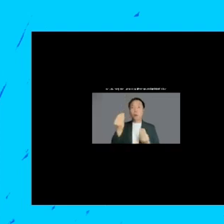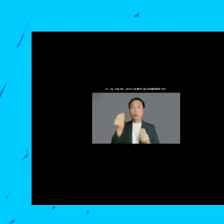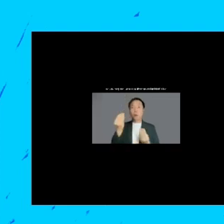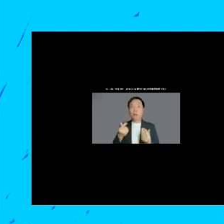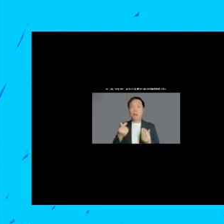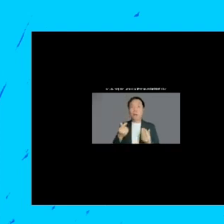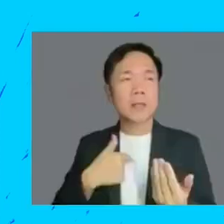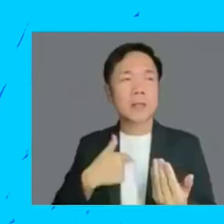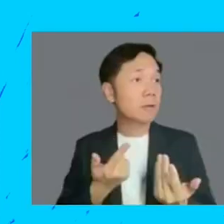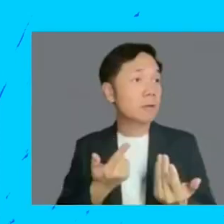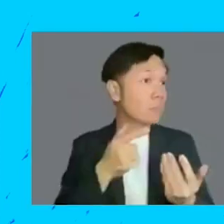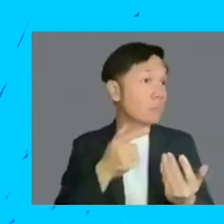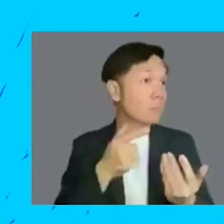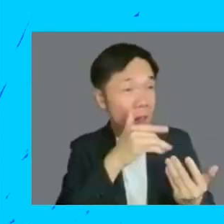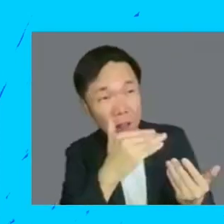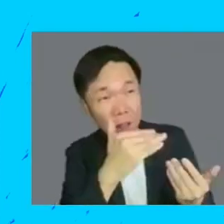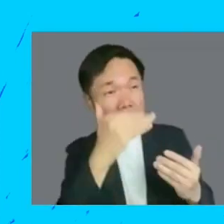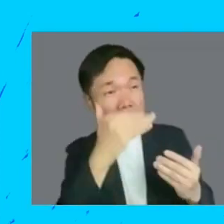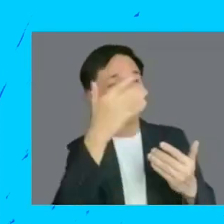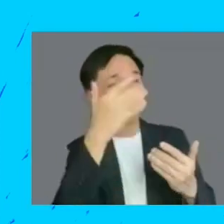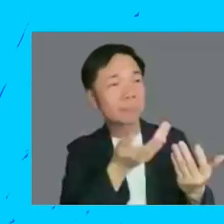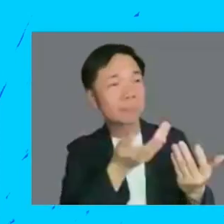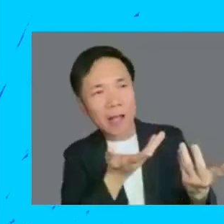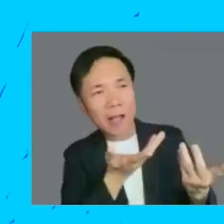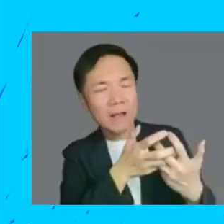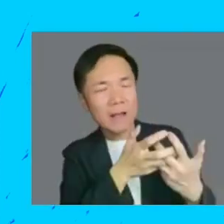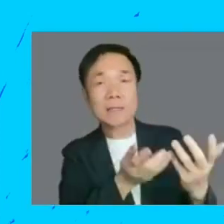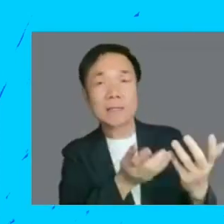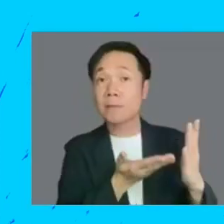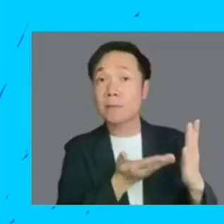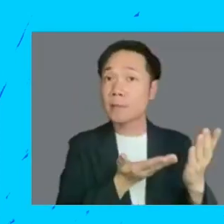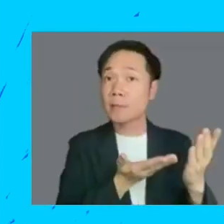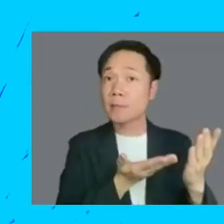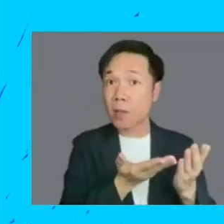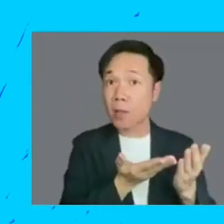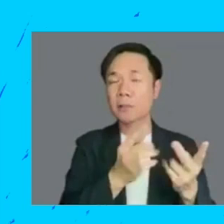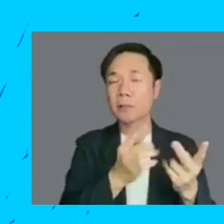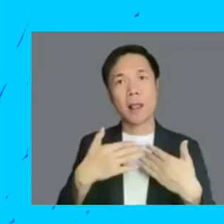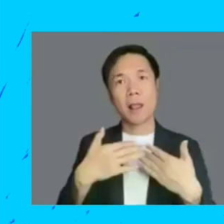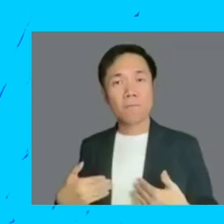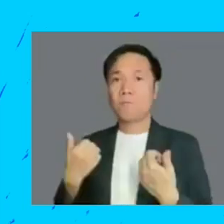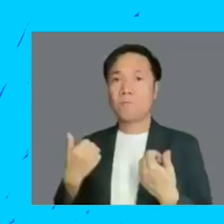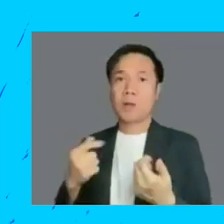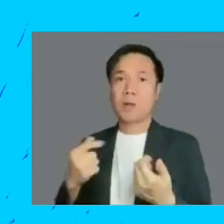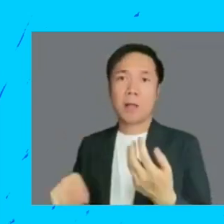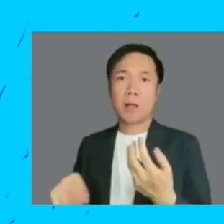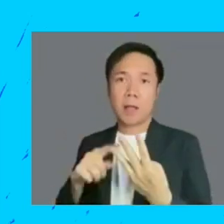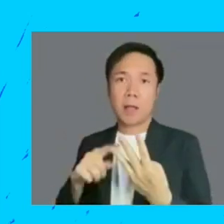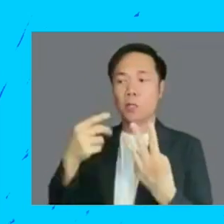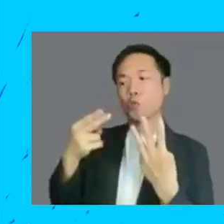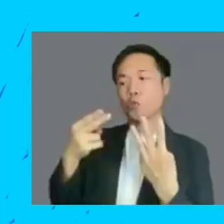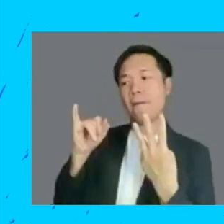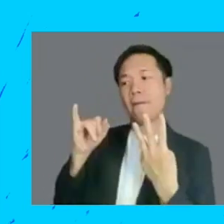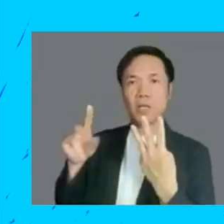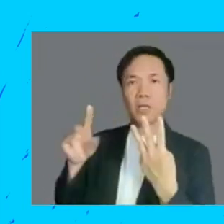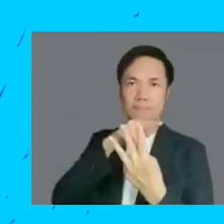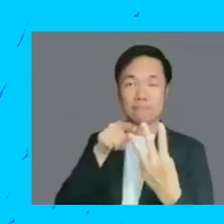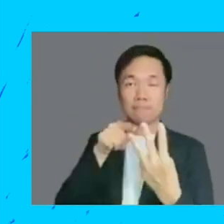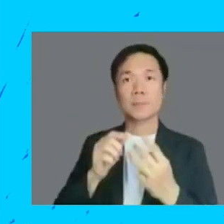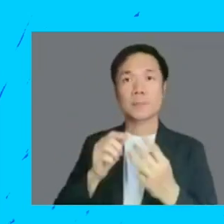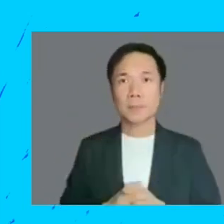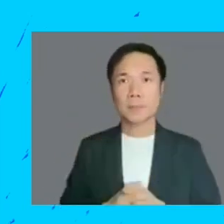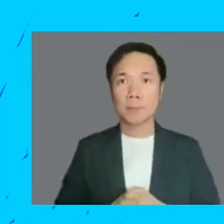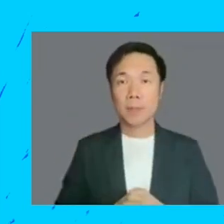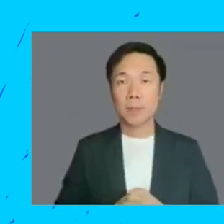from, especially sexual reproductive health services and HIV services in general. We also need to eliminate